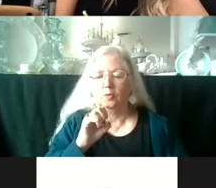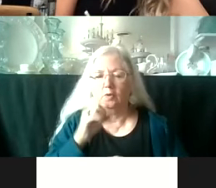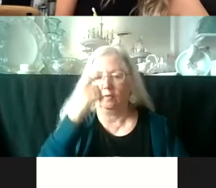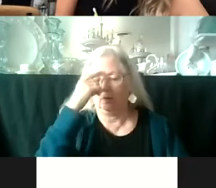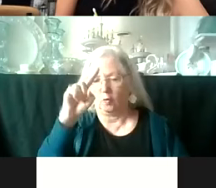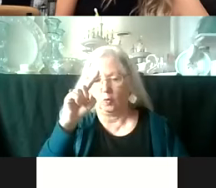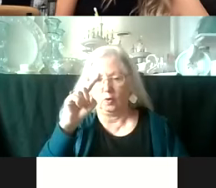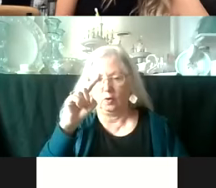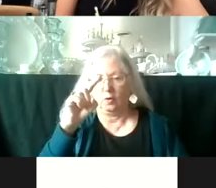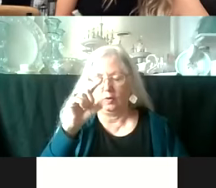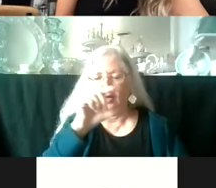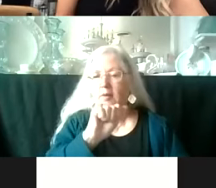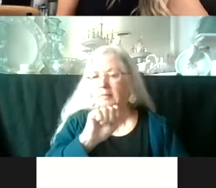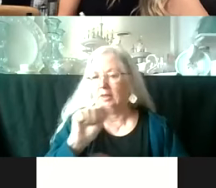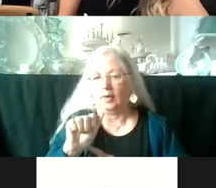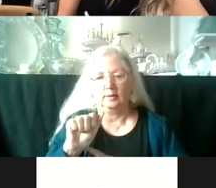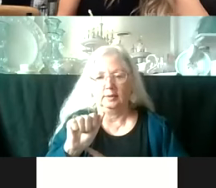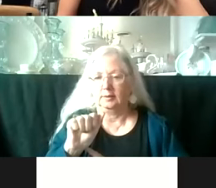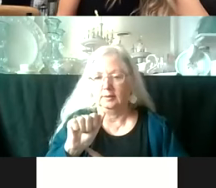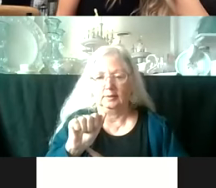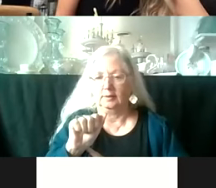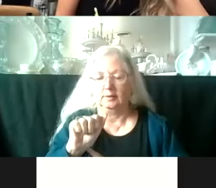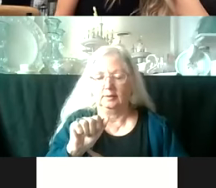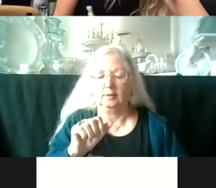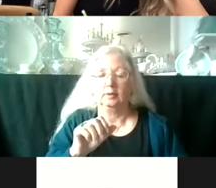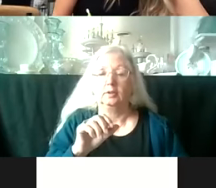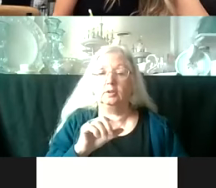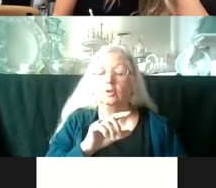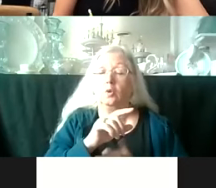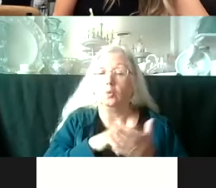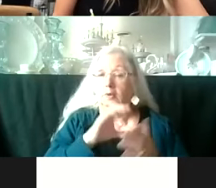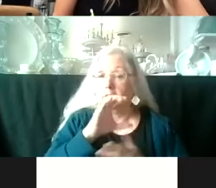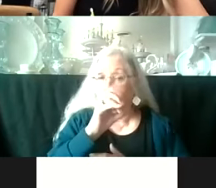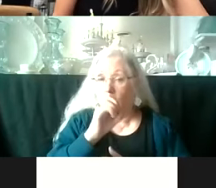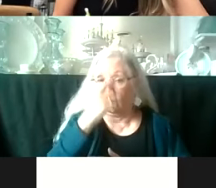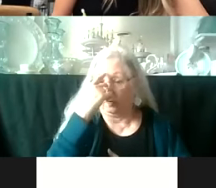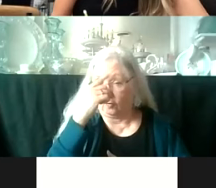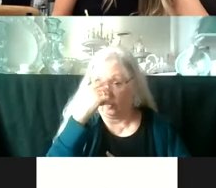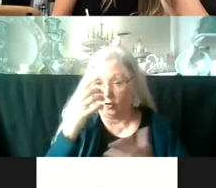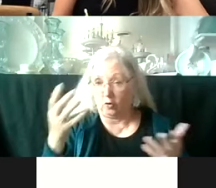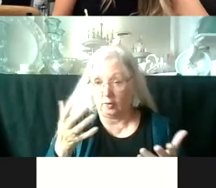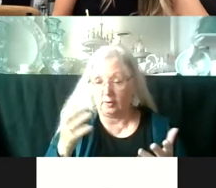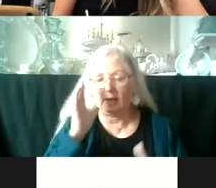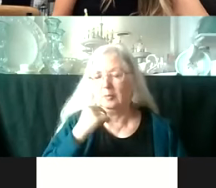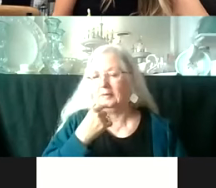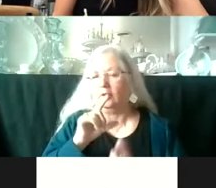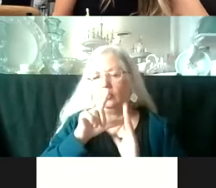for amino acids. So then the question is, what do they code for? And the answer is, I will tell you that later.